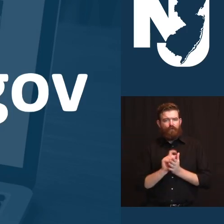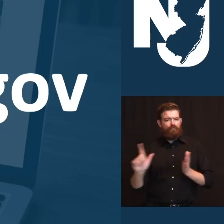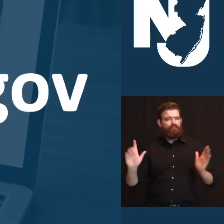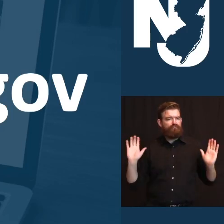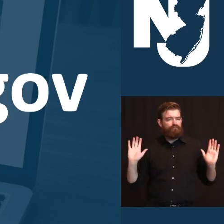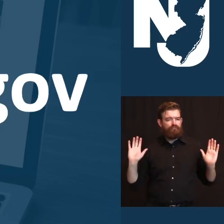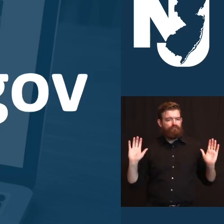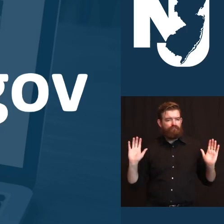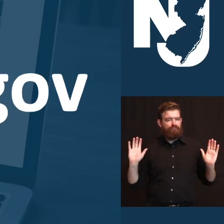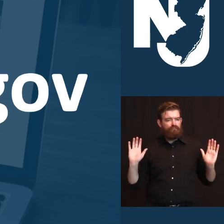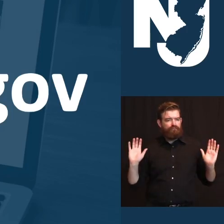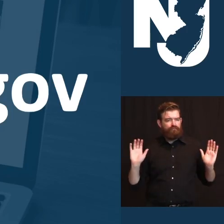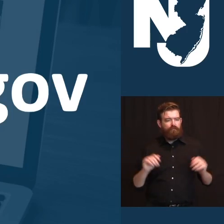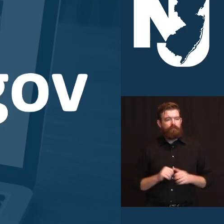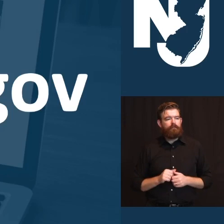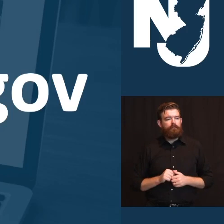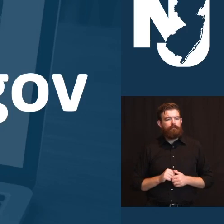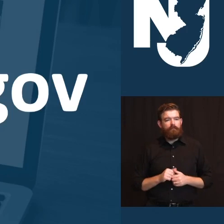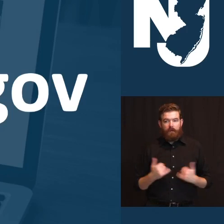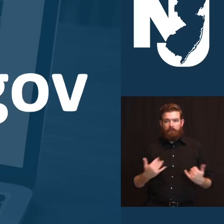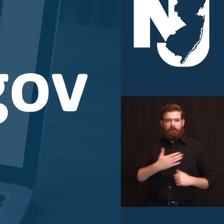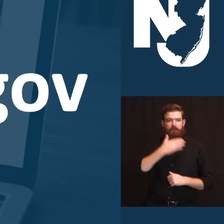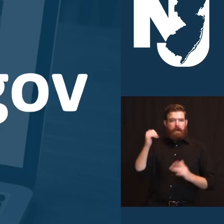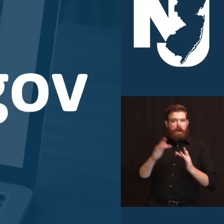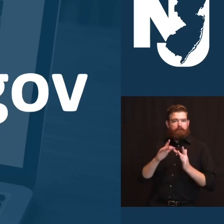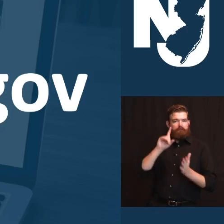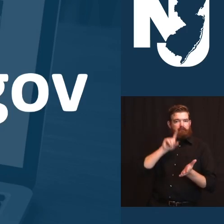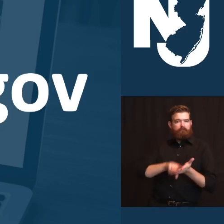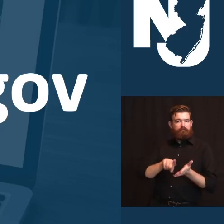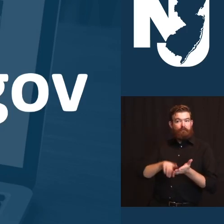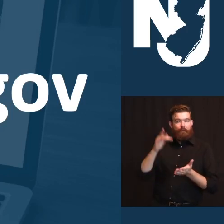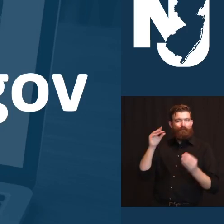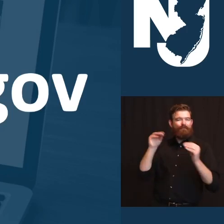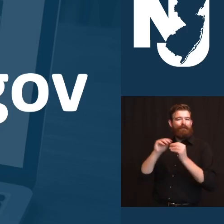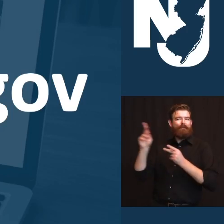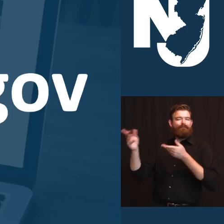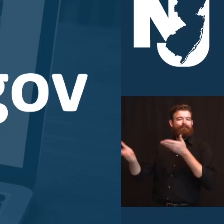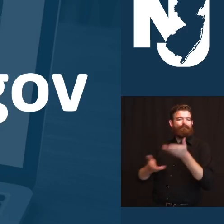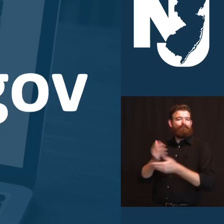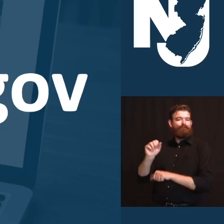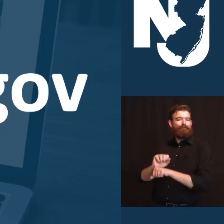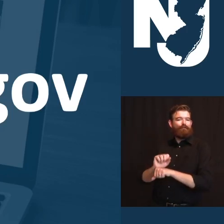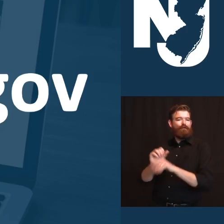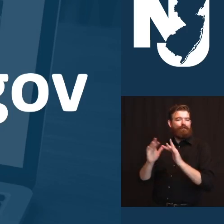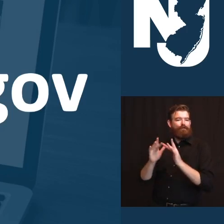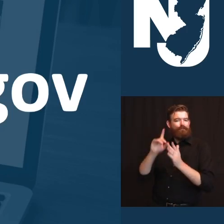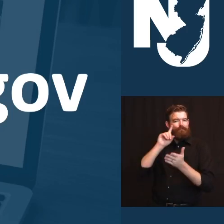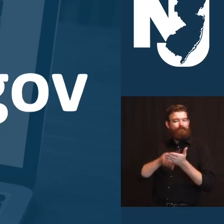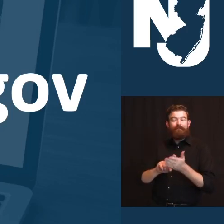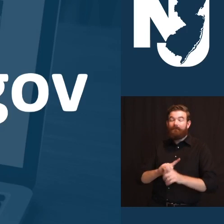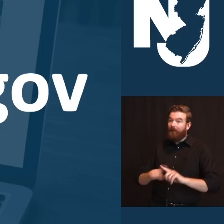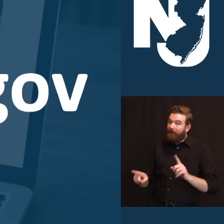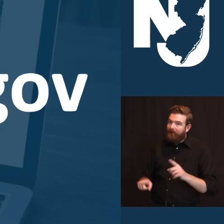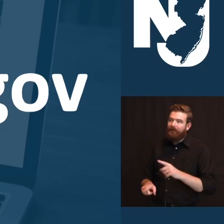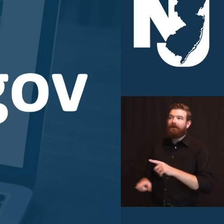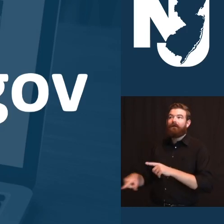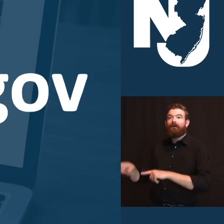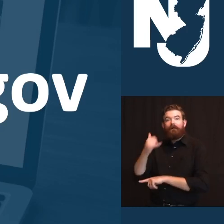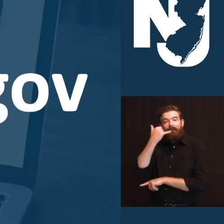per my earlier analogy. But secondly, we need the batting average to go up. It's gone up, but it hasn't gone up